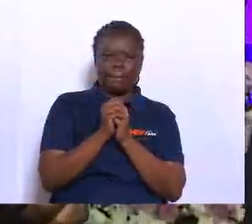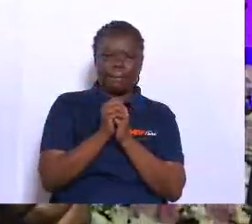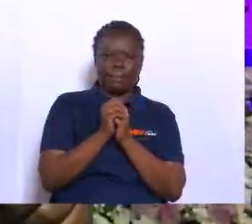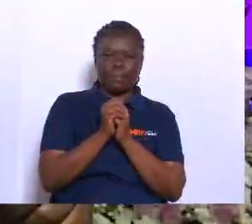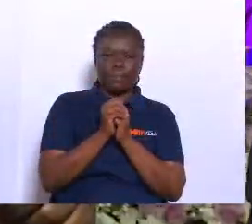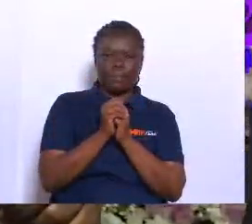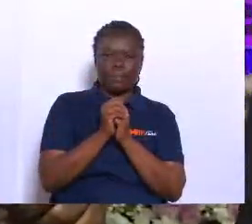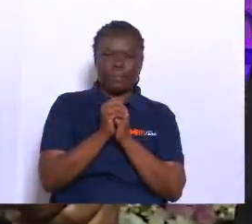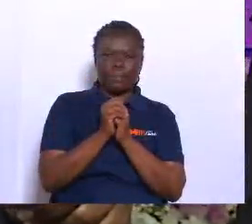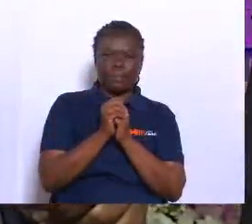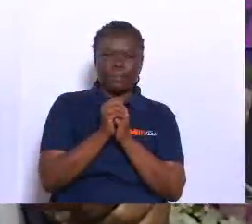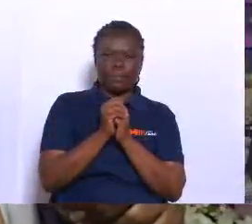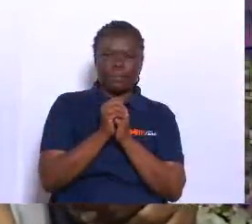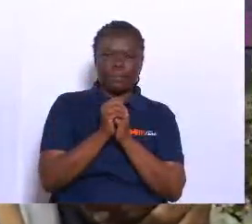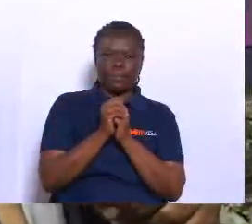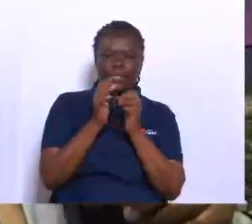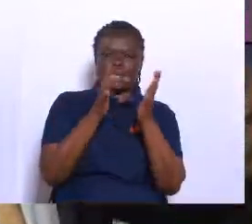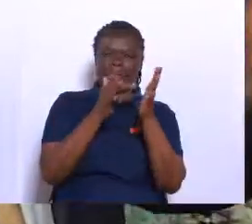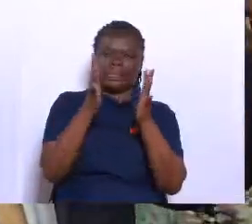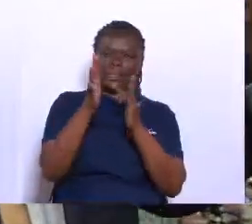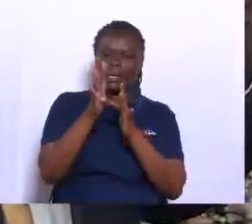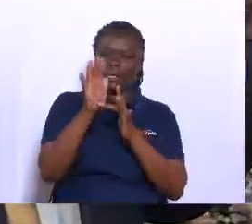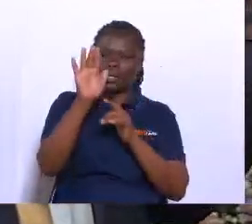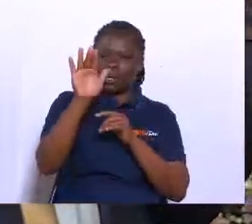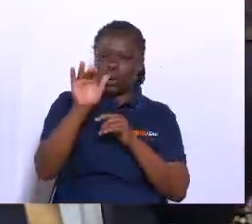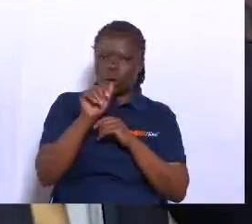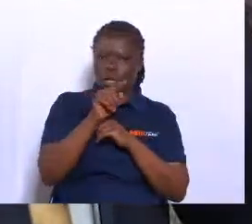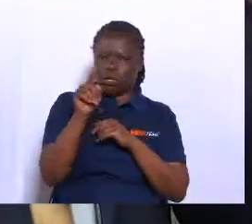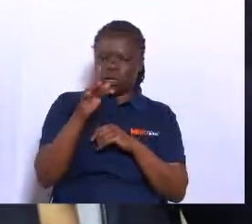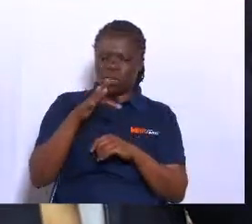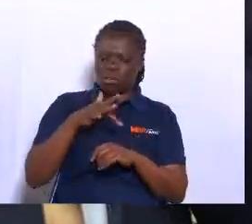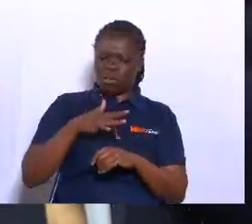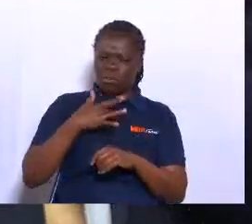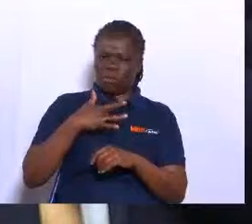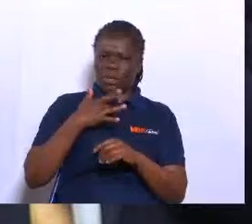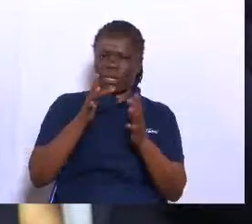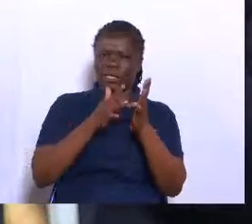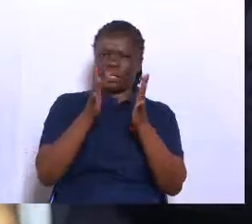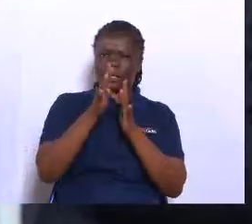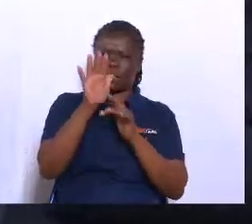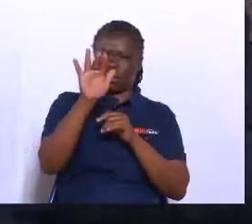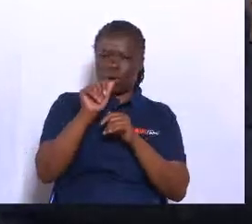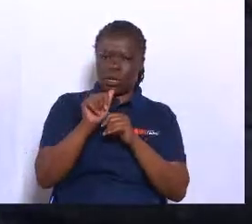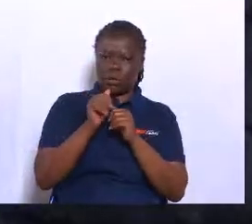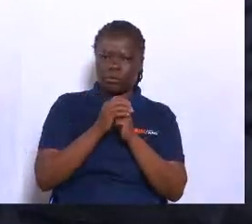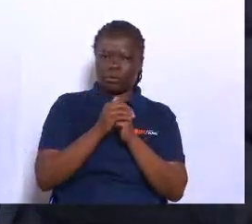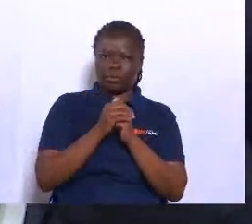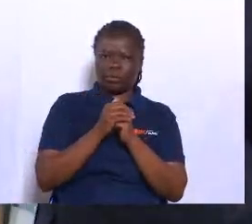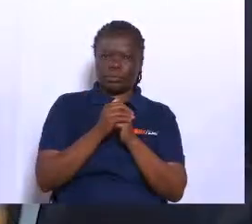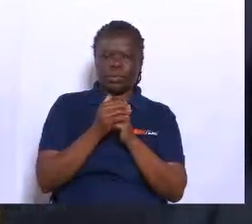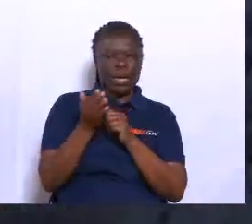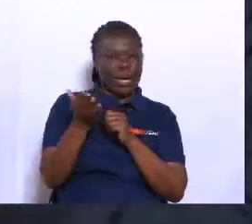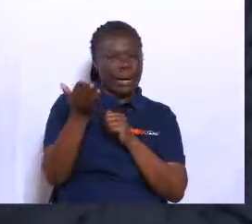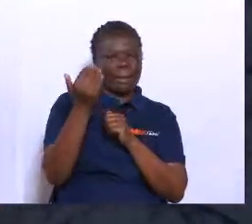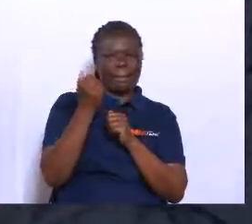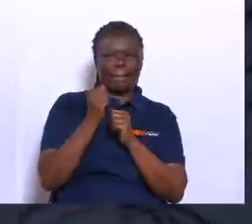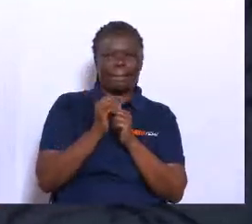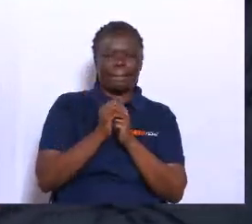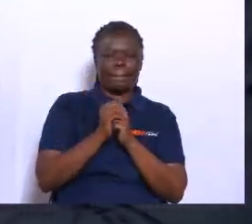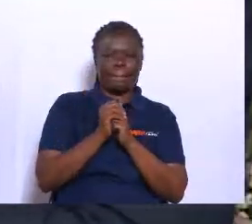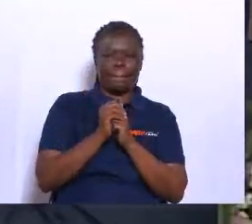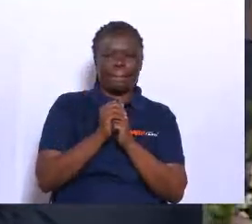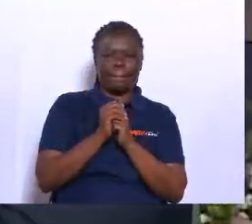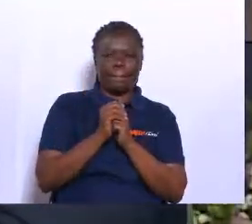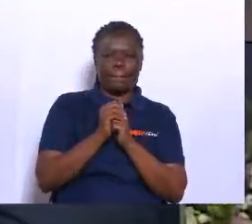You sense Jesus is calling you. Unahisi moyoni mwako Yesu anakuita. Some are coming here. You just come. Wengine mnaendelea